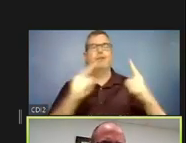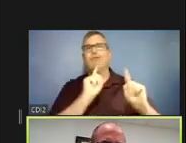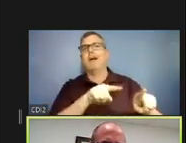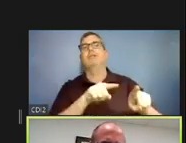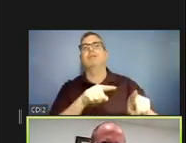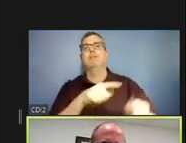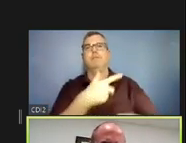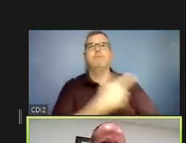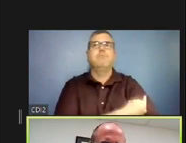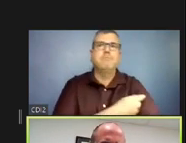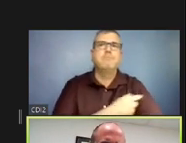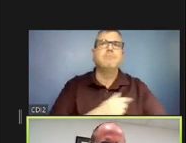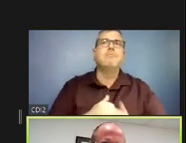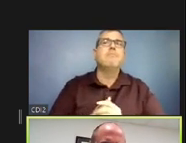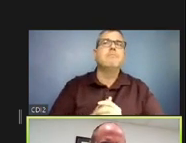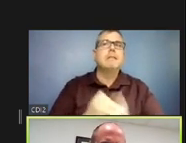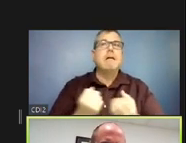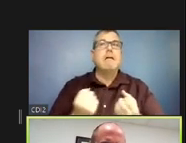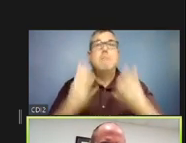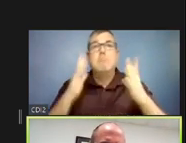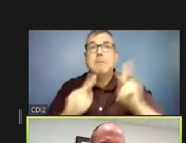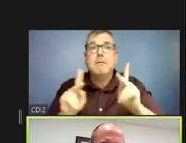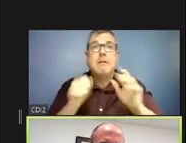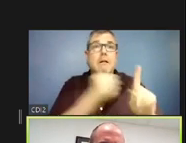slide, please.